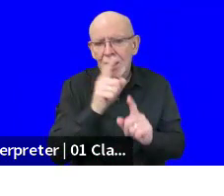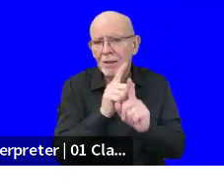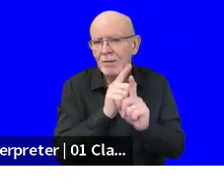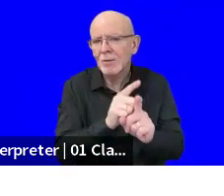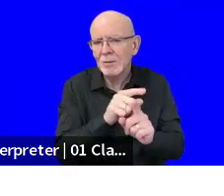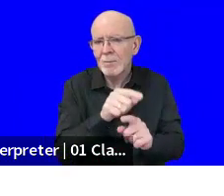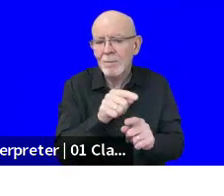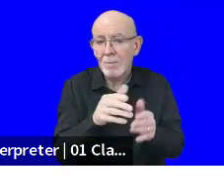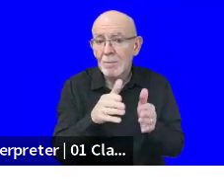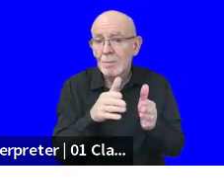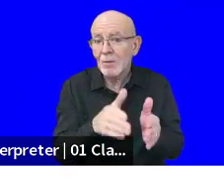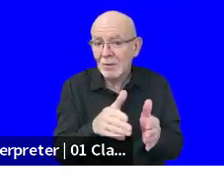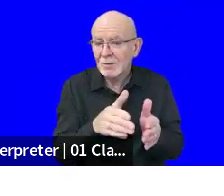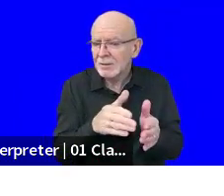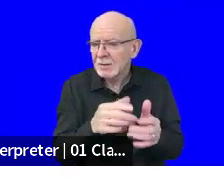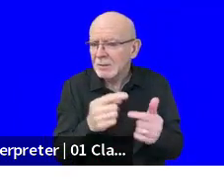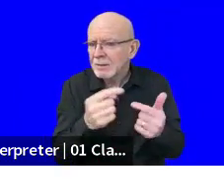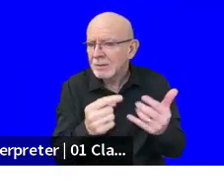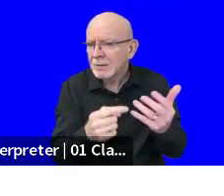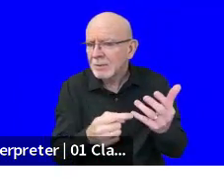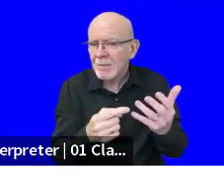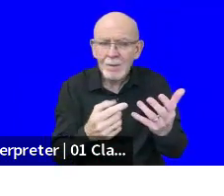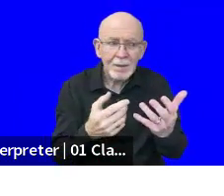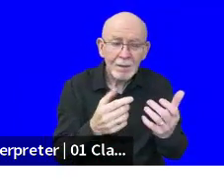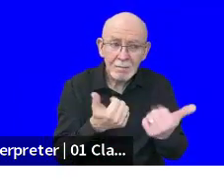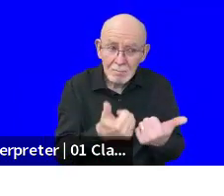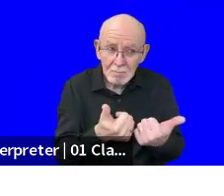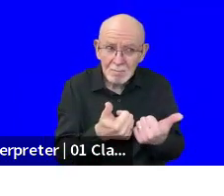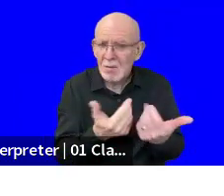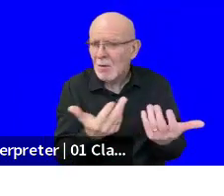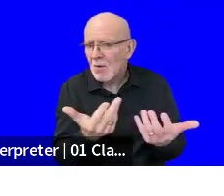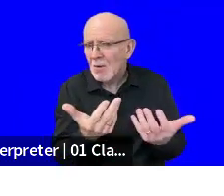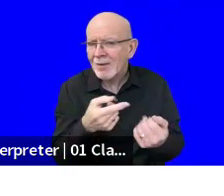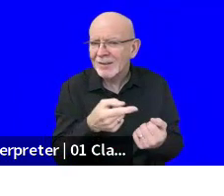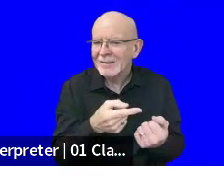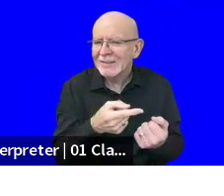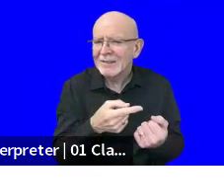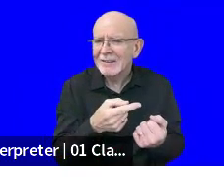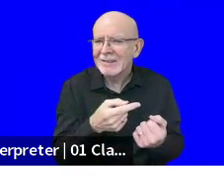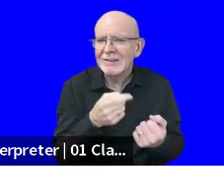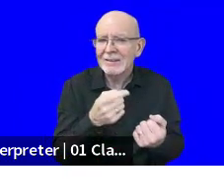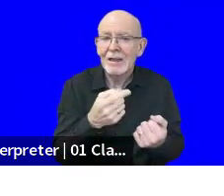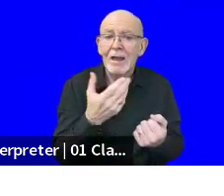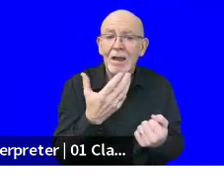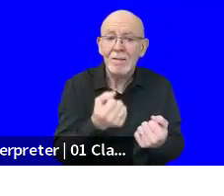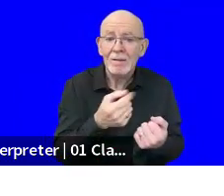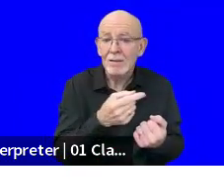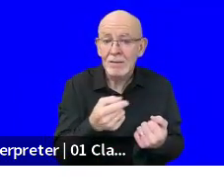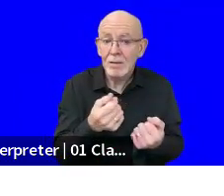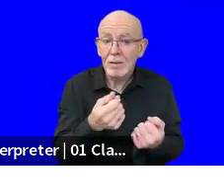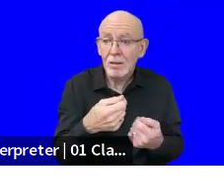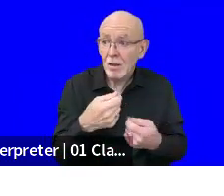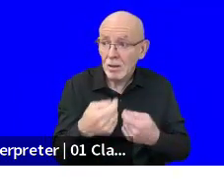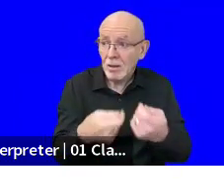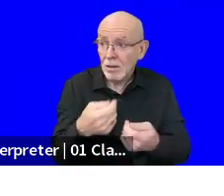do exist, at least in the middle income households or higher income household. These goods